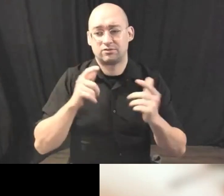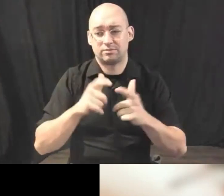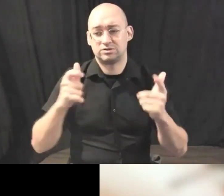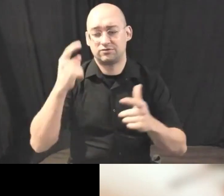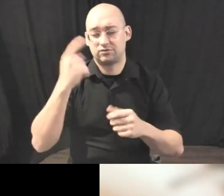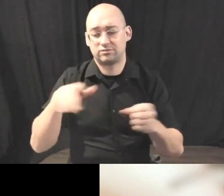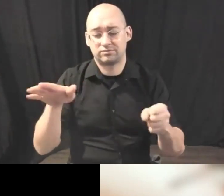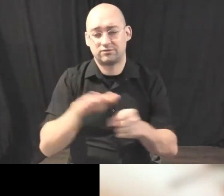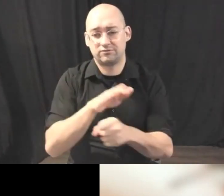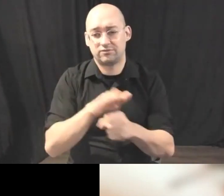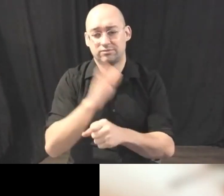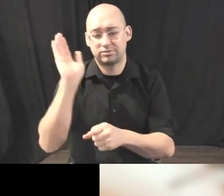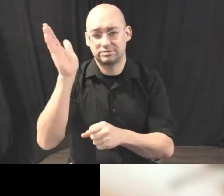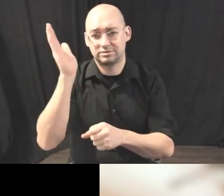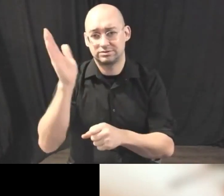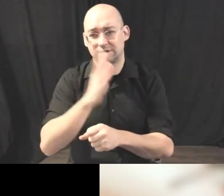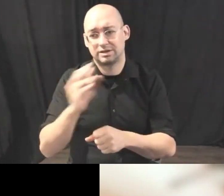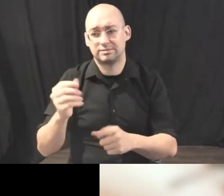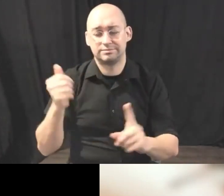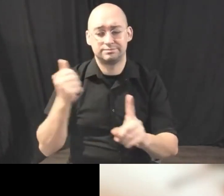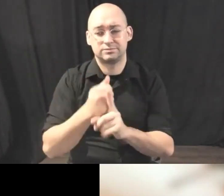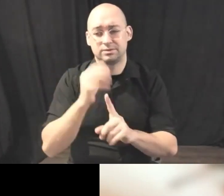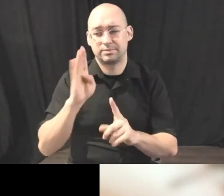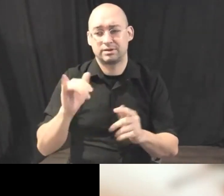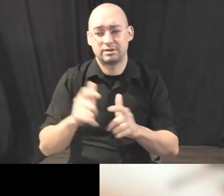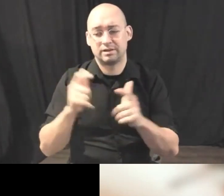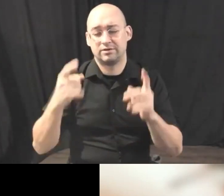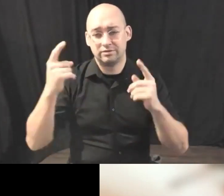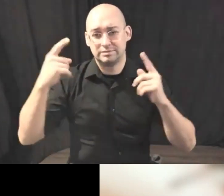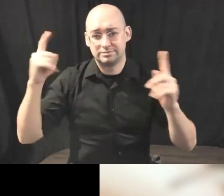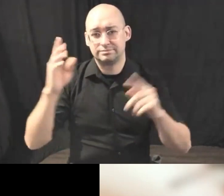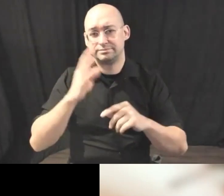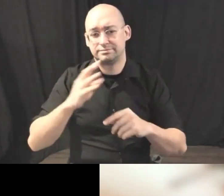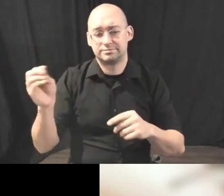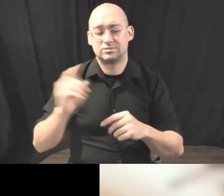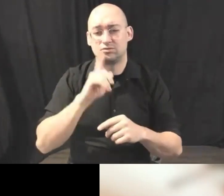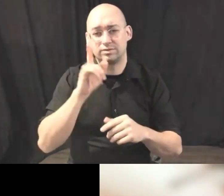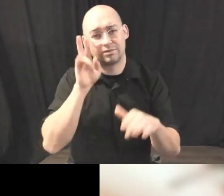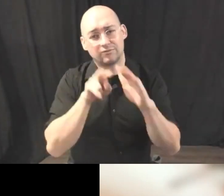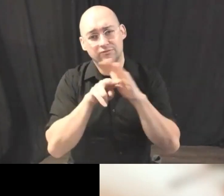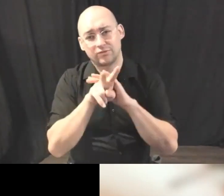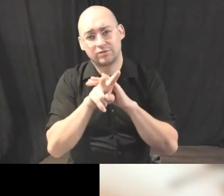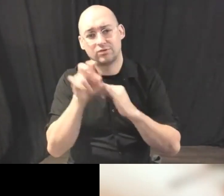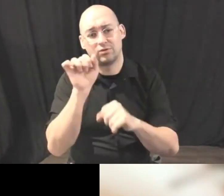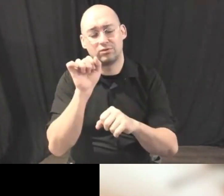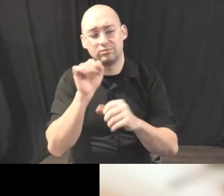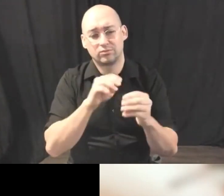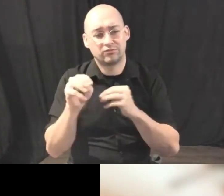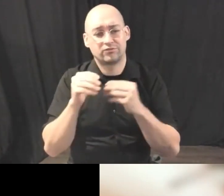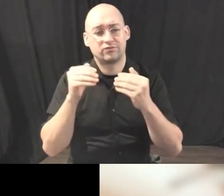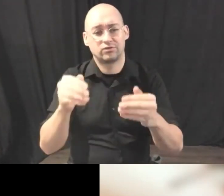comprehensive presentation, and I'm struck by so much accomplishment and really look forward to moving forward the priorities.